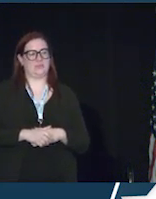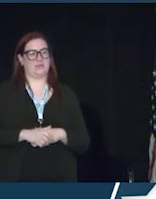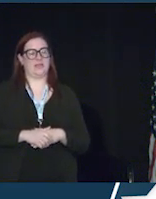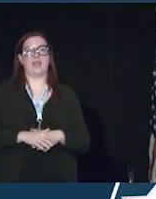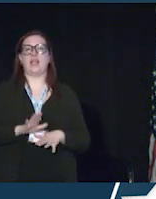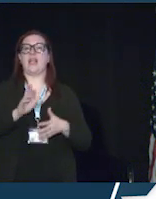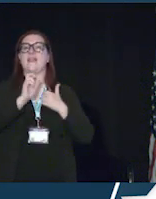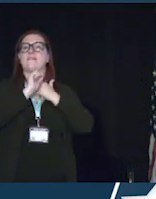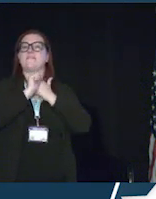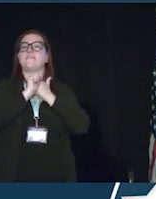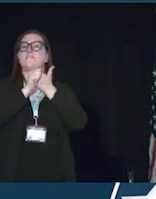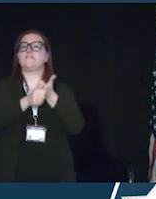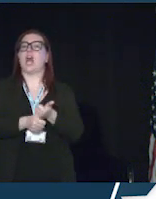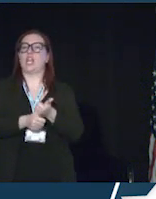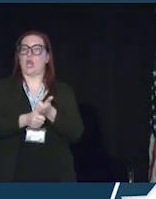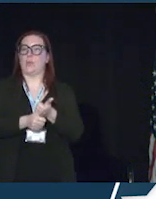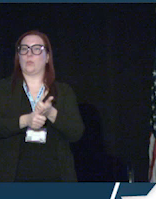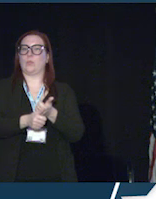Follow